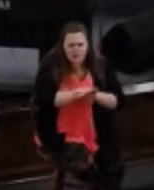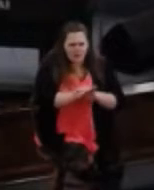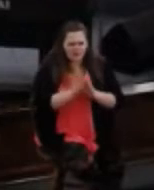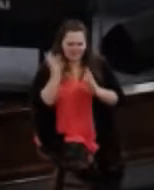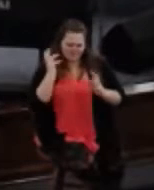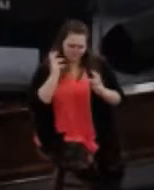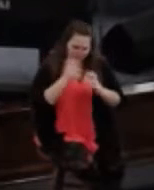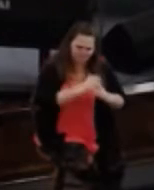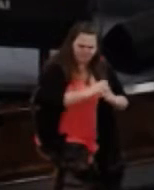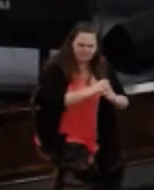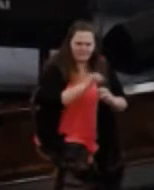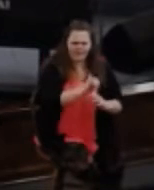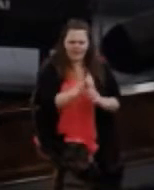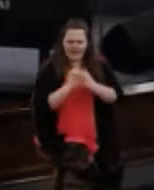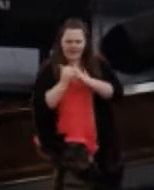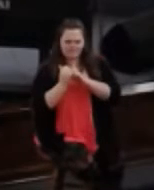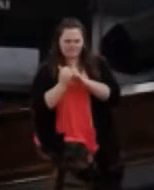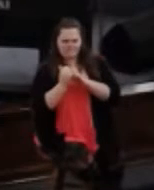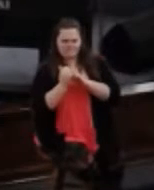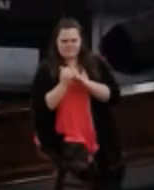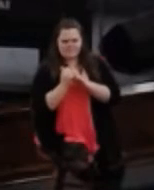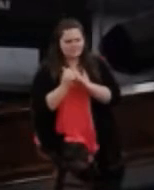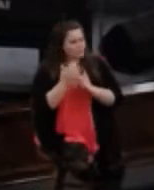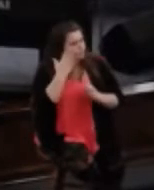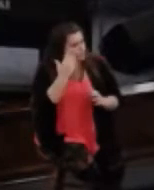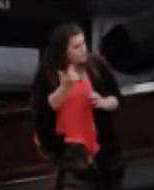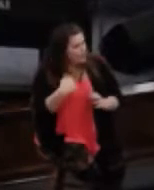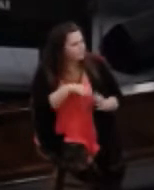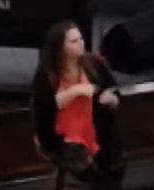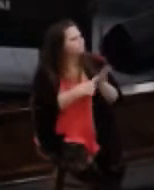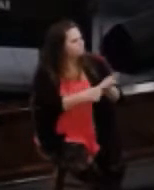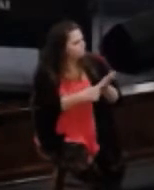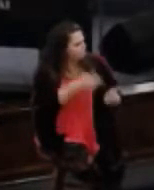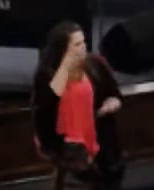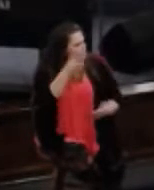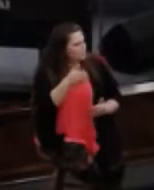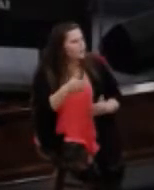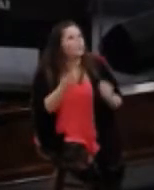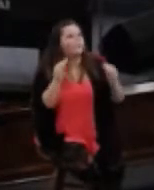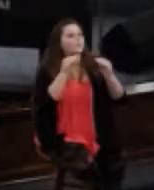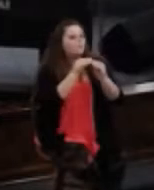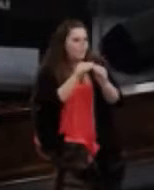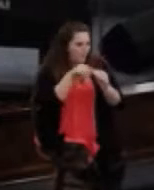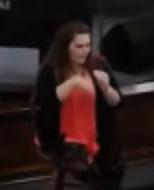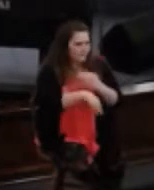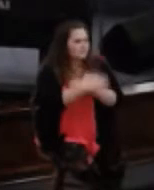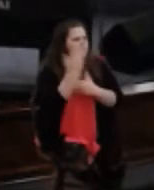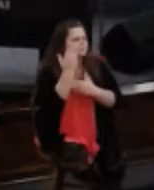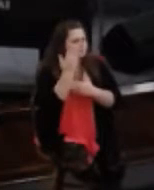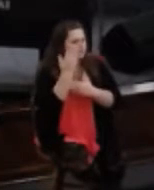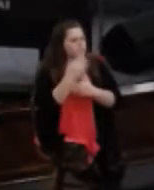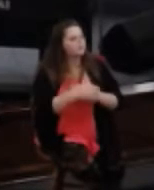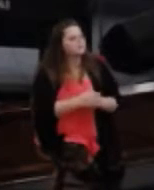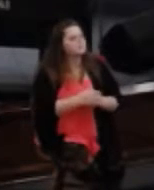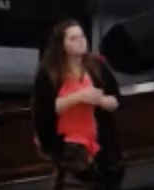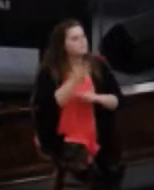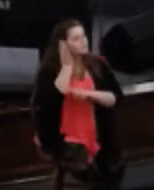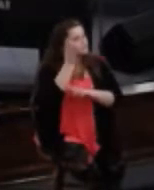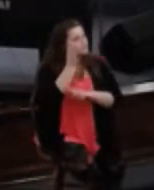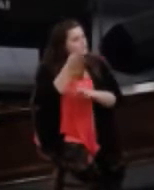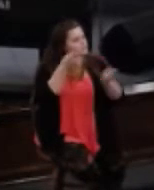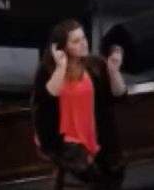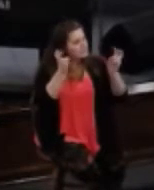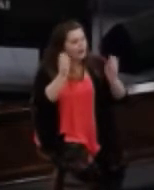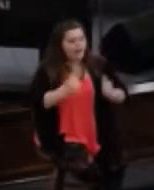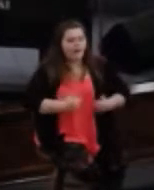it? Because we're going to talk about that and much more this morning in our sermon entitled,